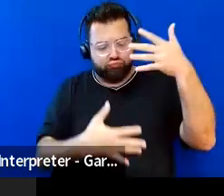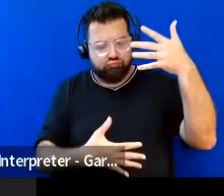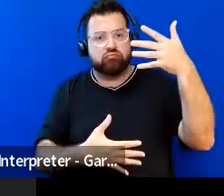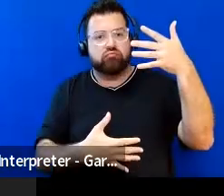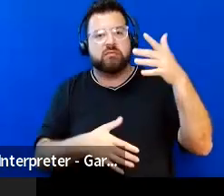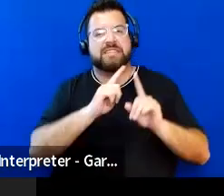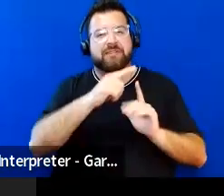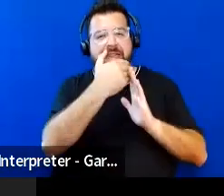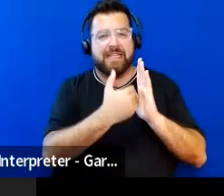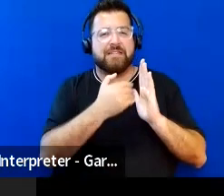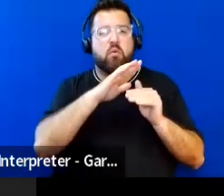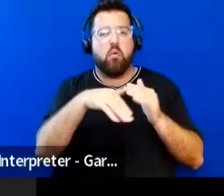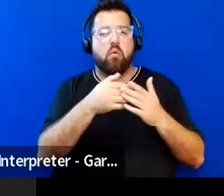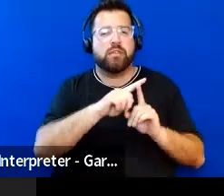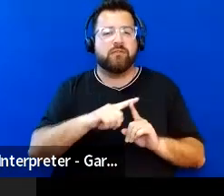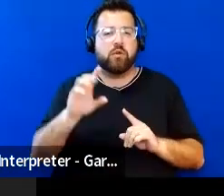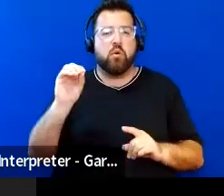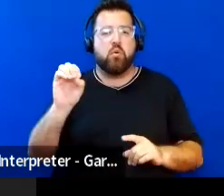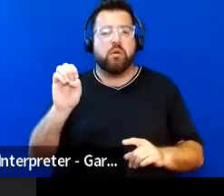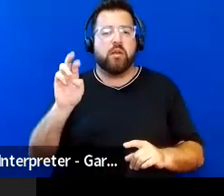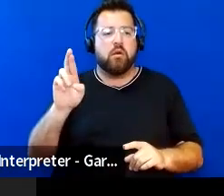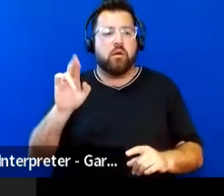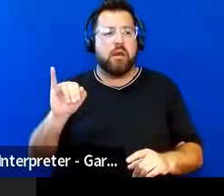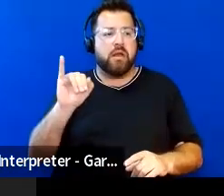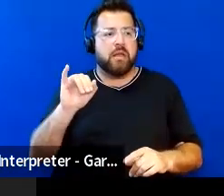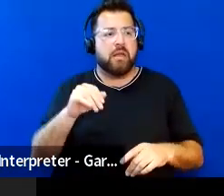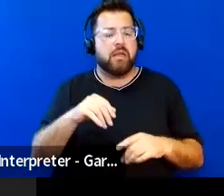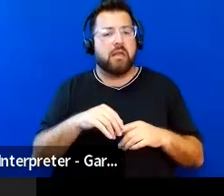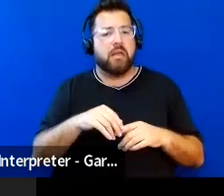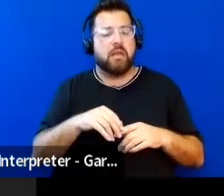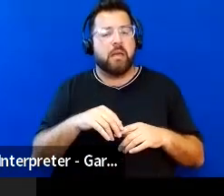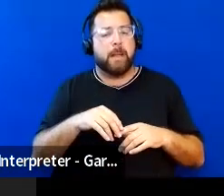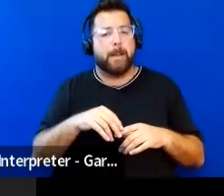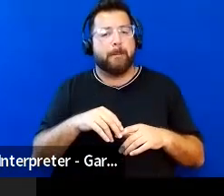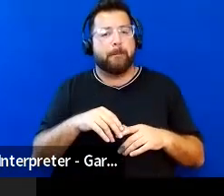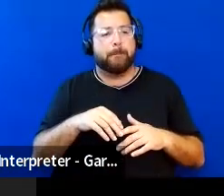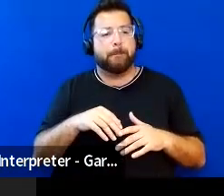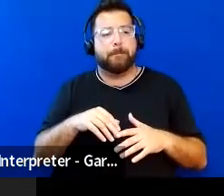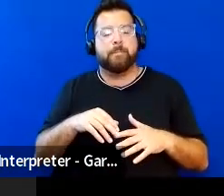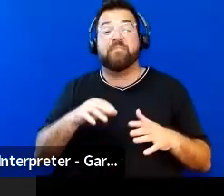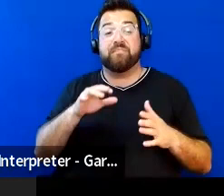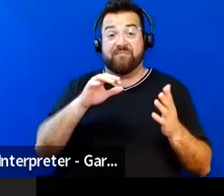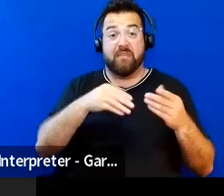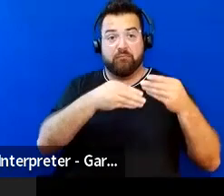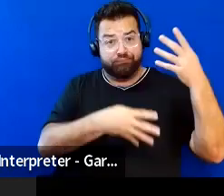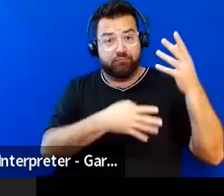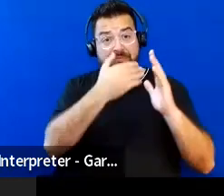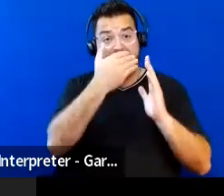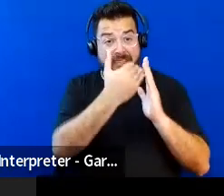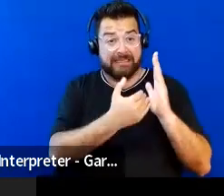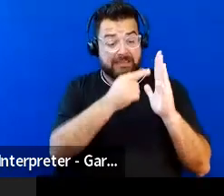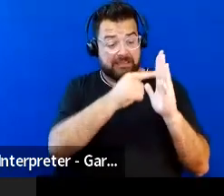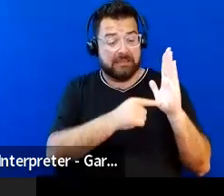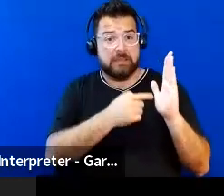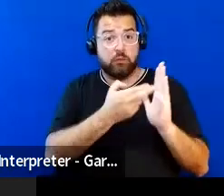different OERI. Most of them are the list of resources. Most of them